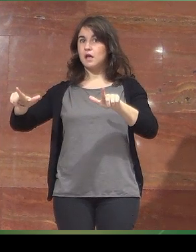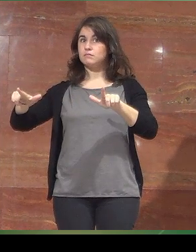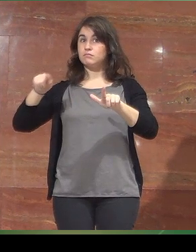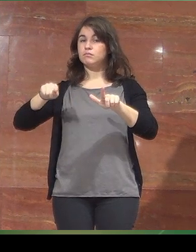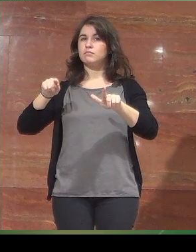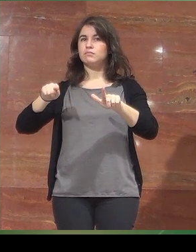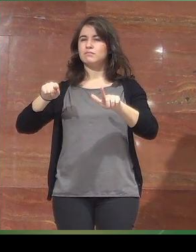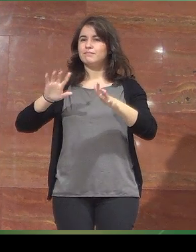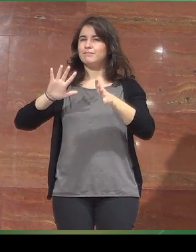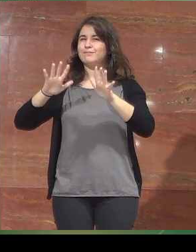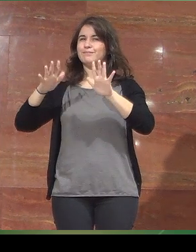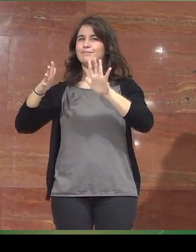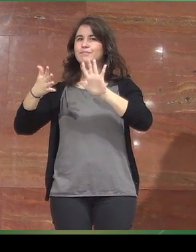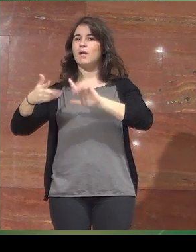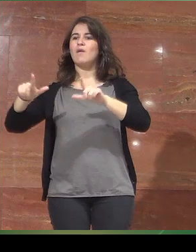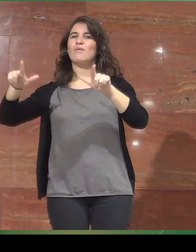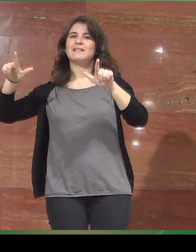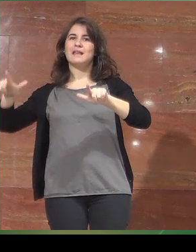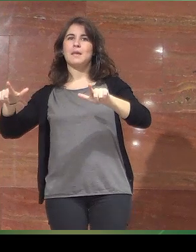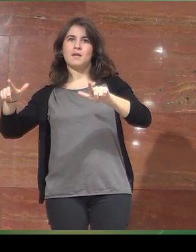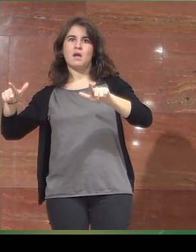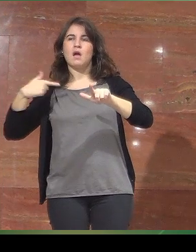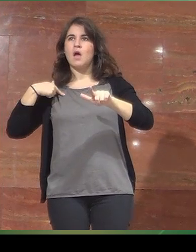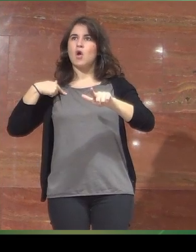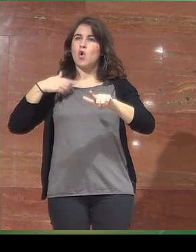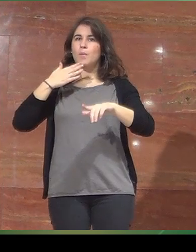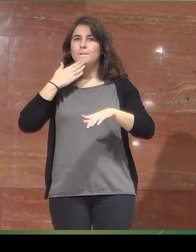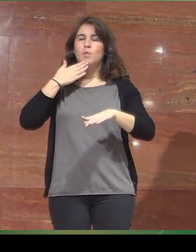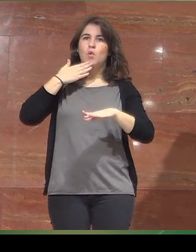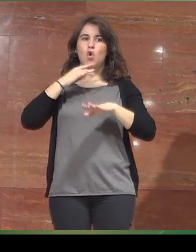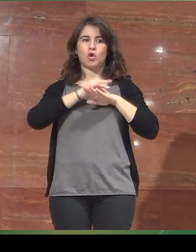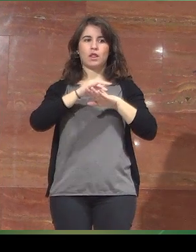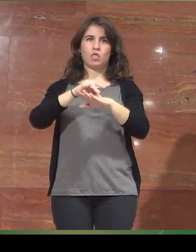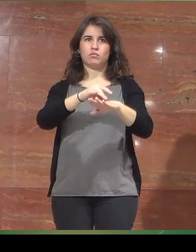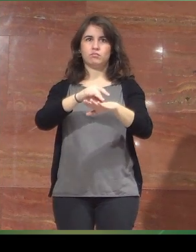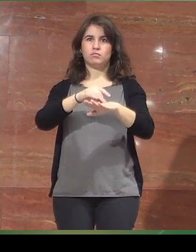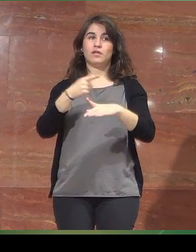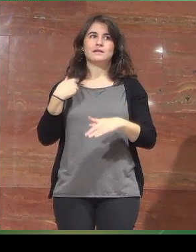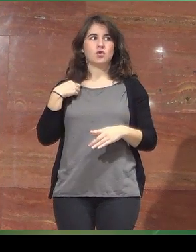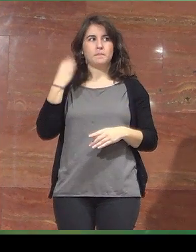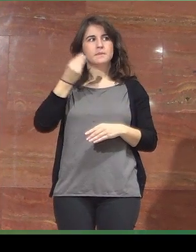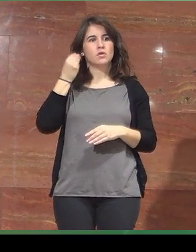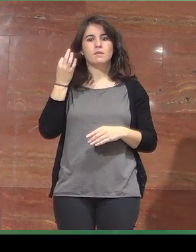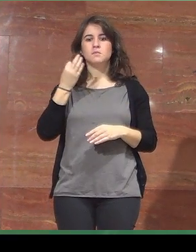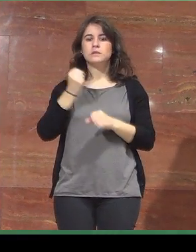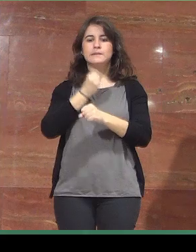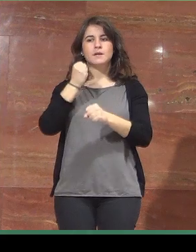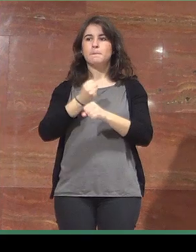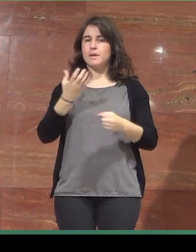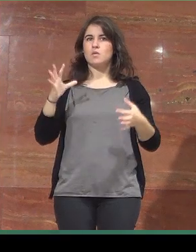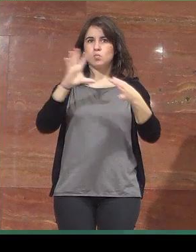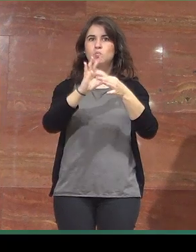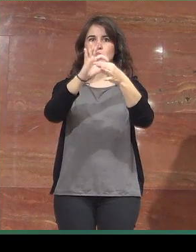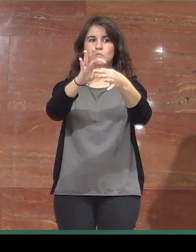we have really to work on this connection in between. As sign system, as wayfinder, we have to work on this